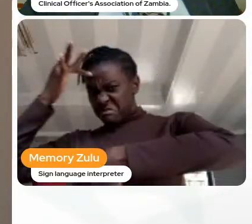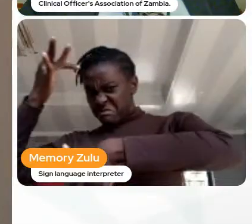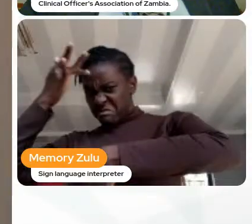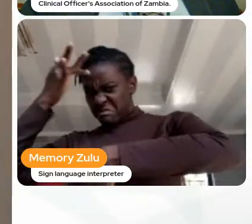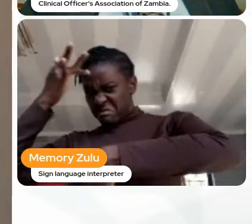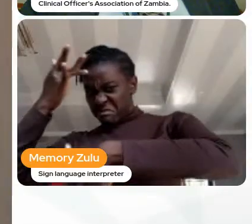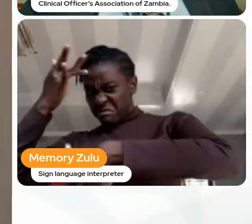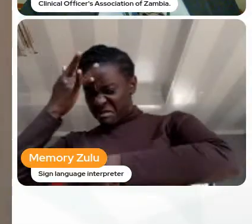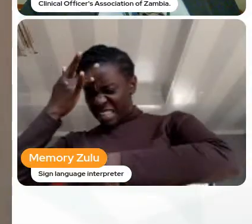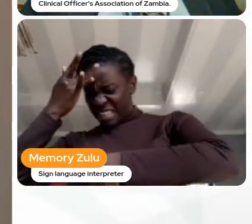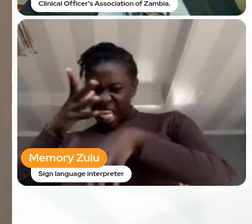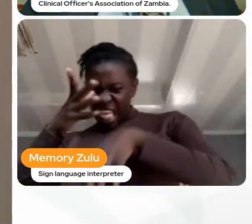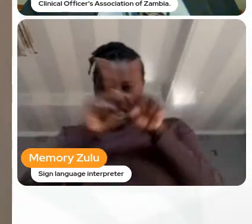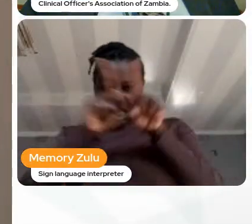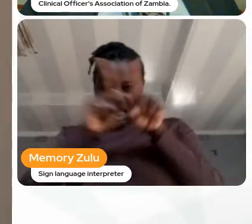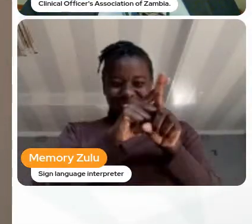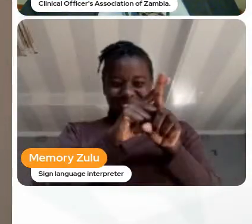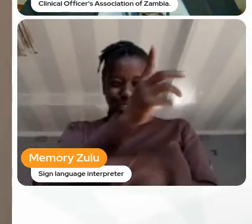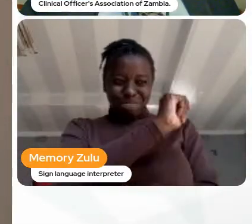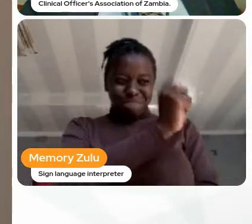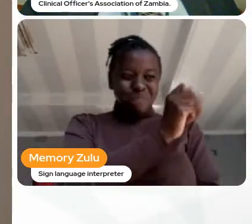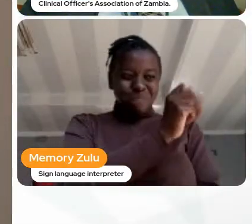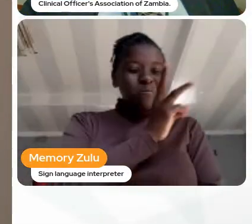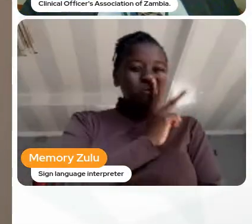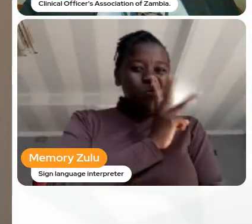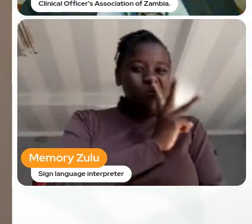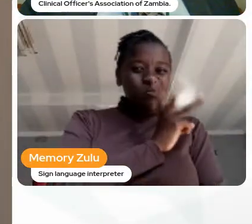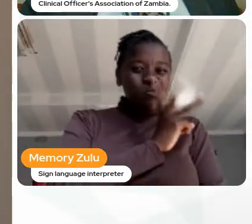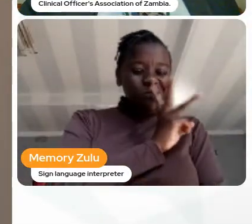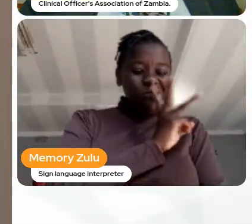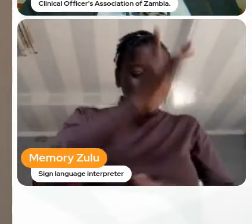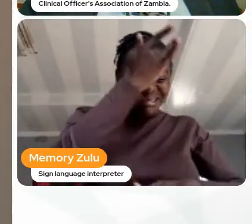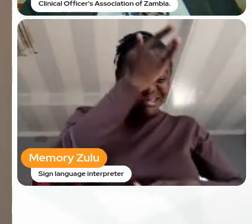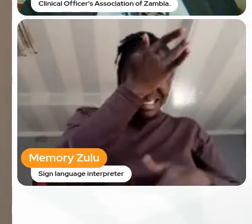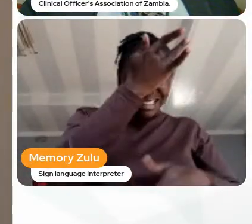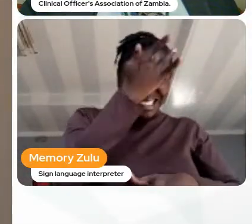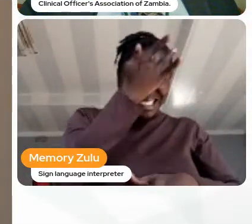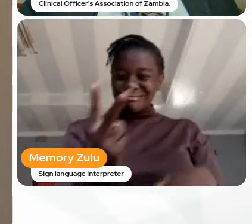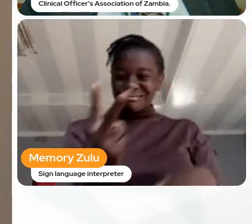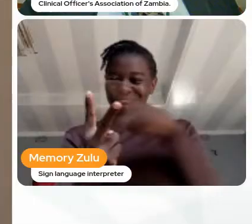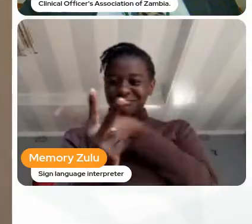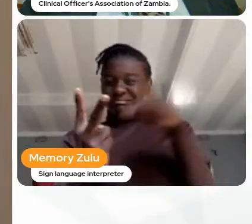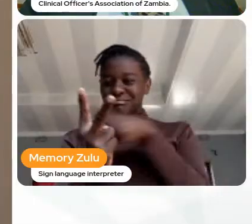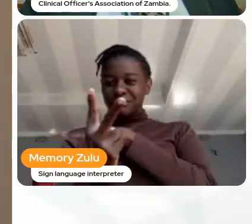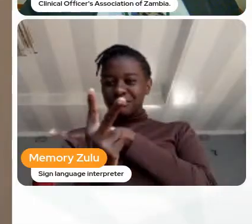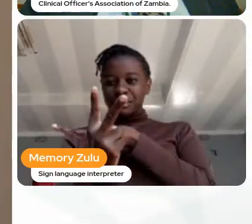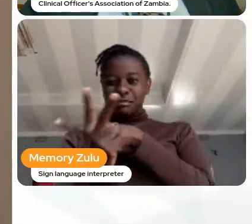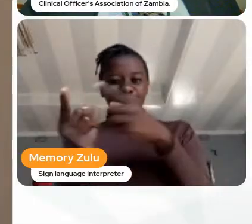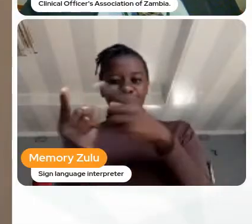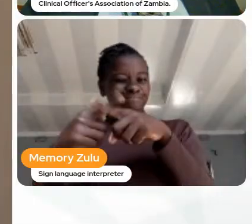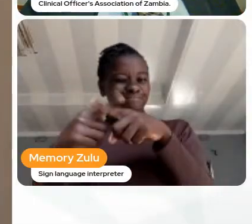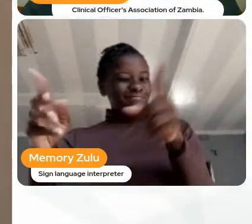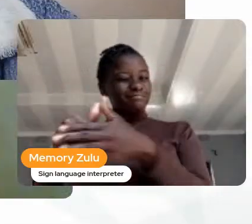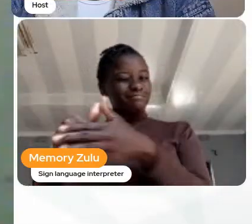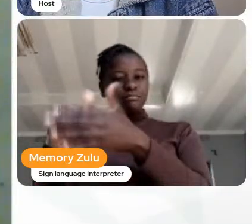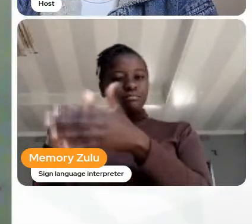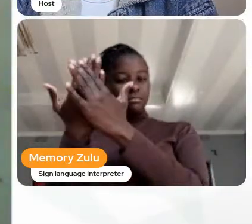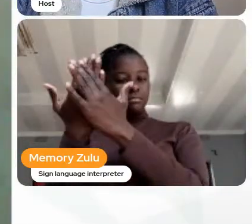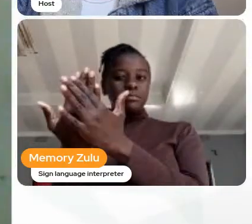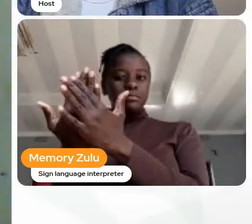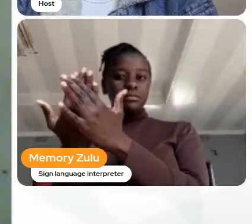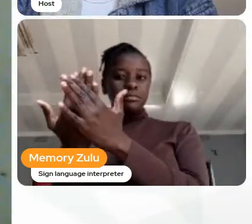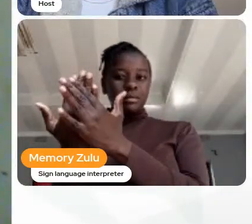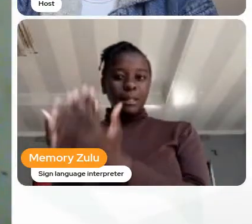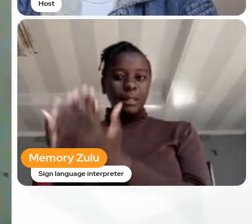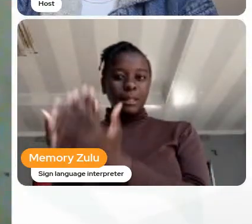So help us understand what a UTI is and what an STI is. All right. Thank you,